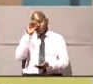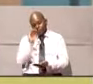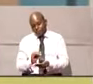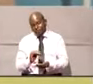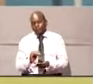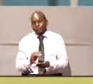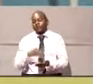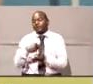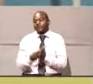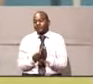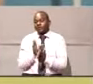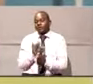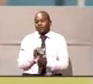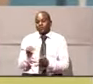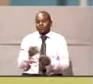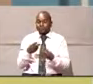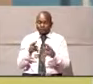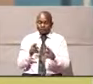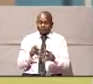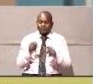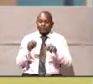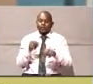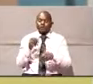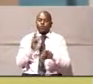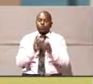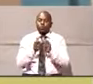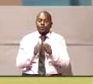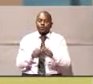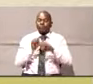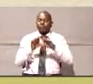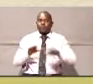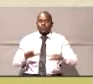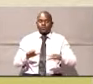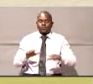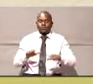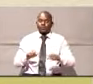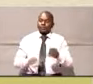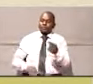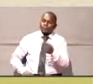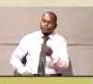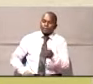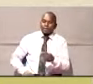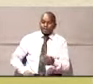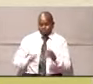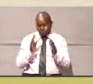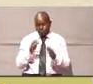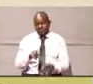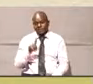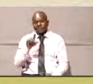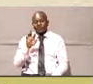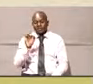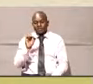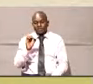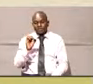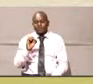prices if Uganda Airlines is to break even in this rather competitive market. We are not necessarily going to go for it because it's cheap.